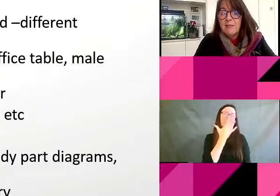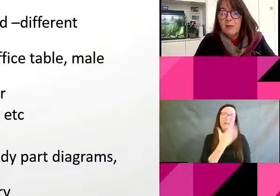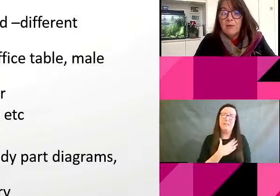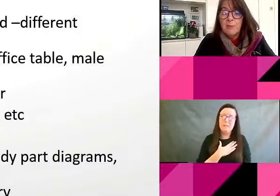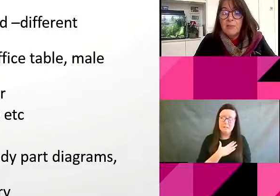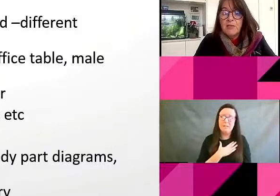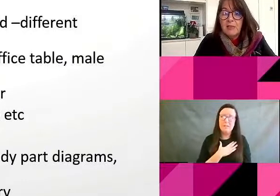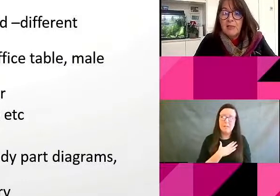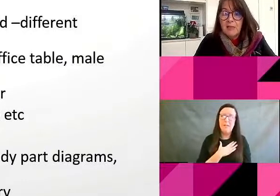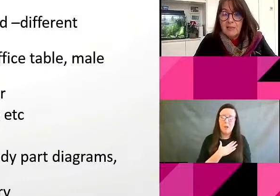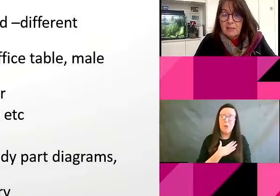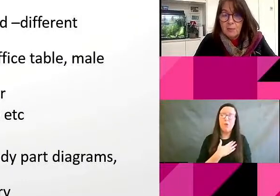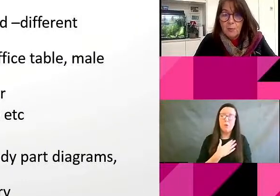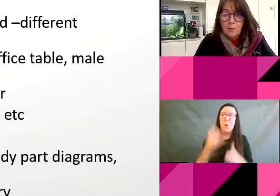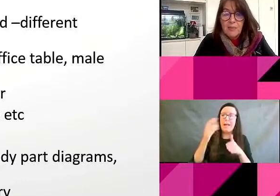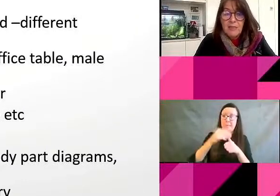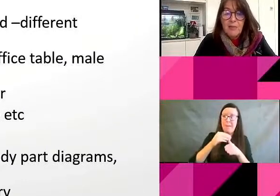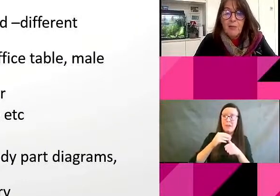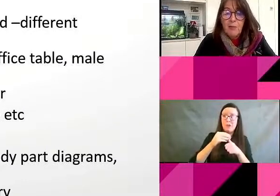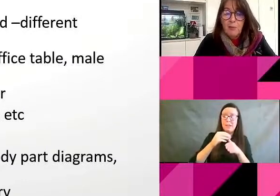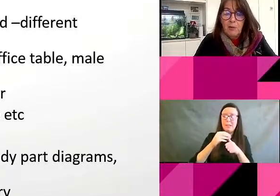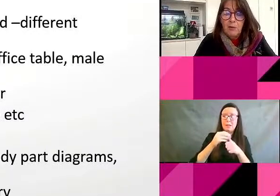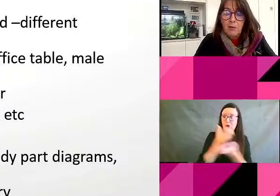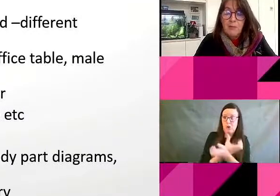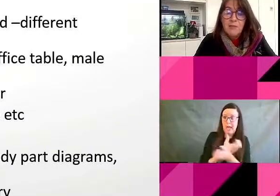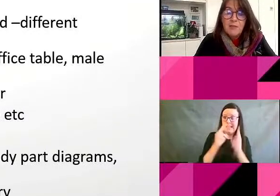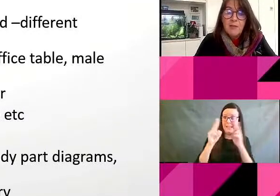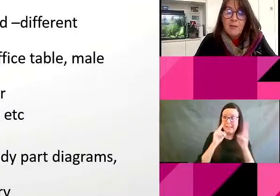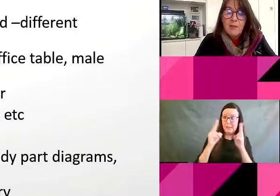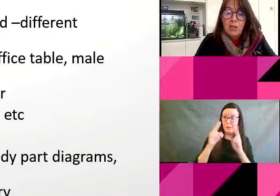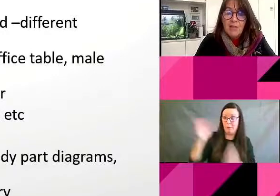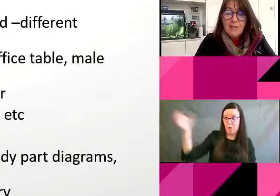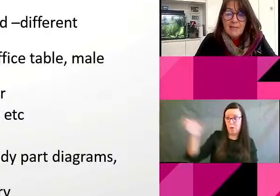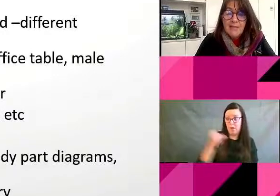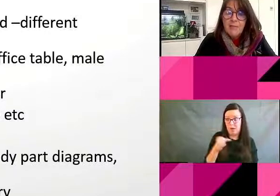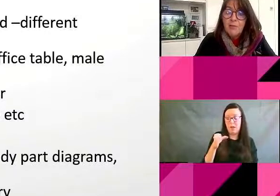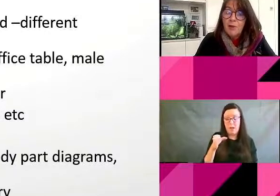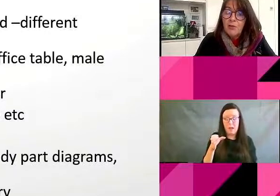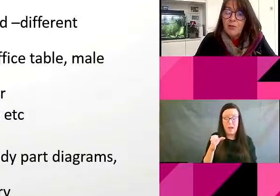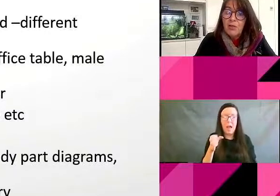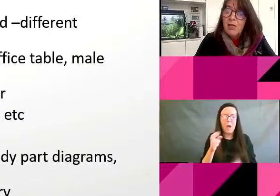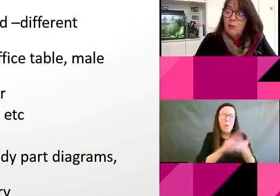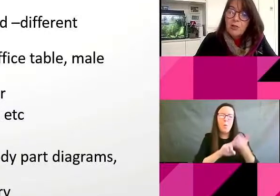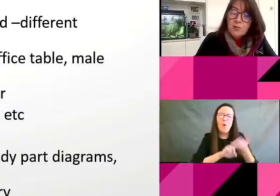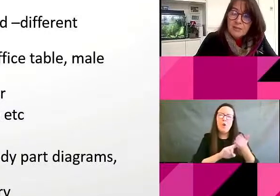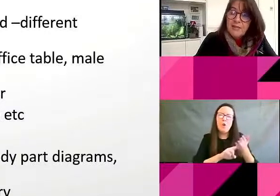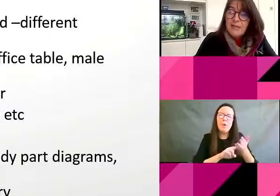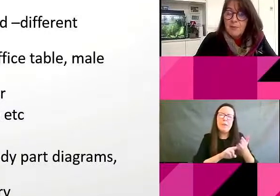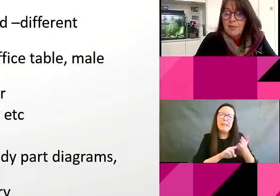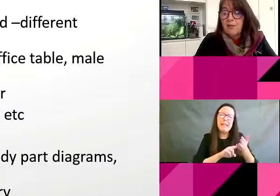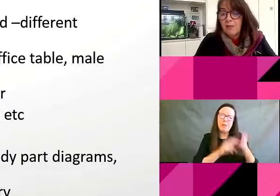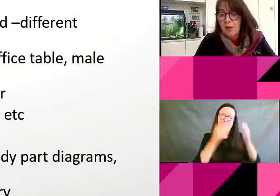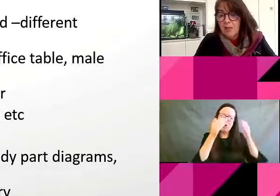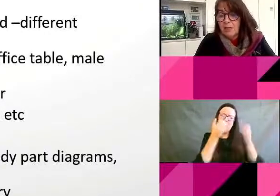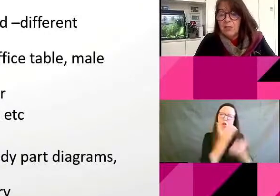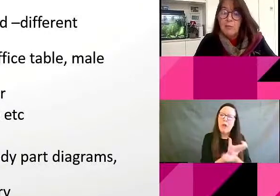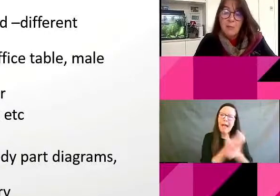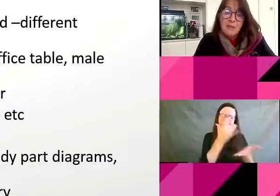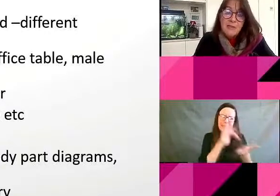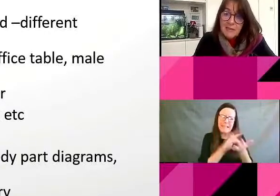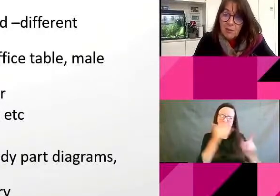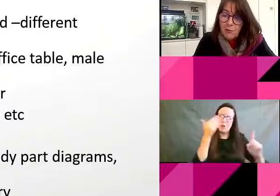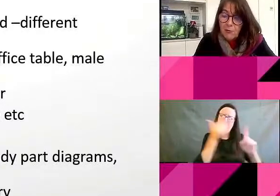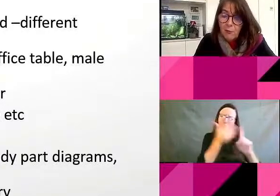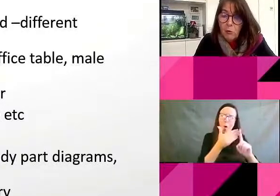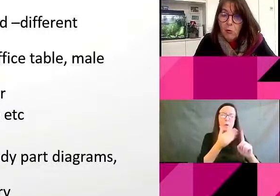child interviewer was brought in and I was brought in, and we used a child-centered approach, which means adapting the furniture,